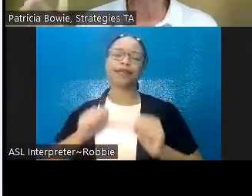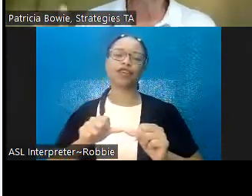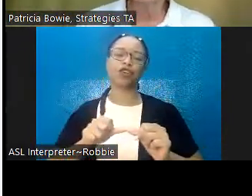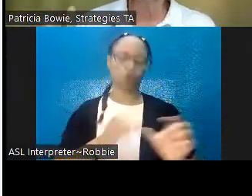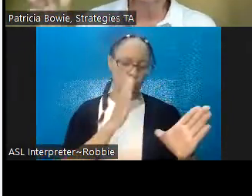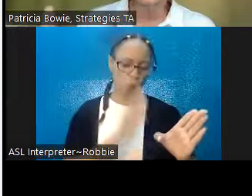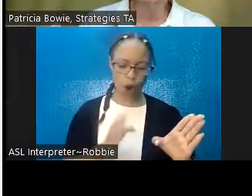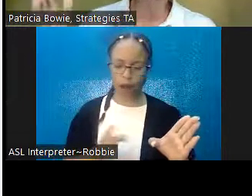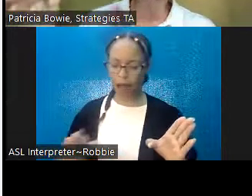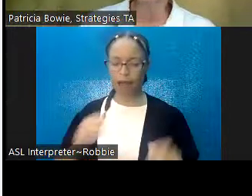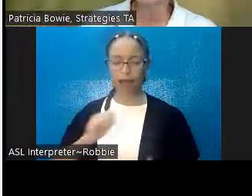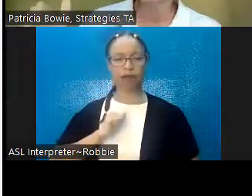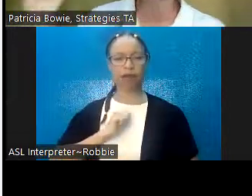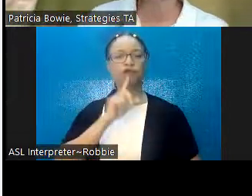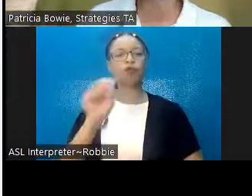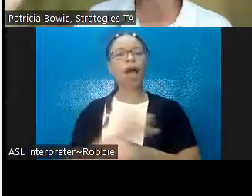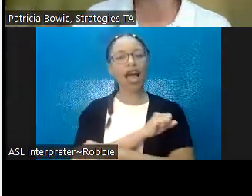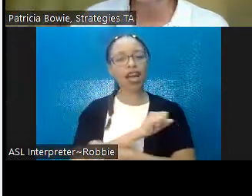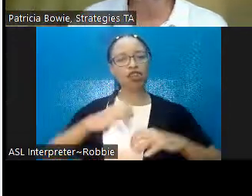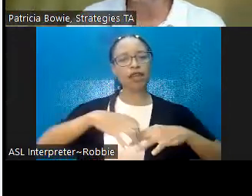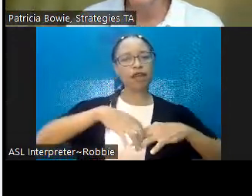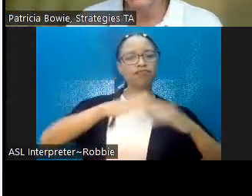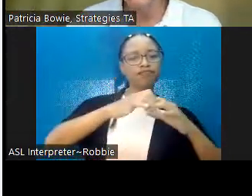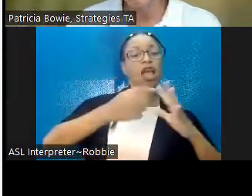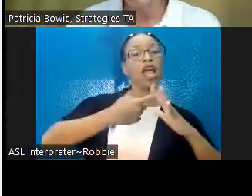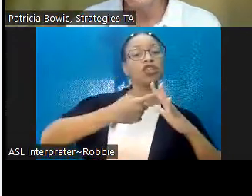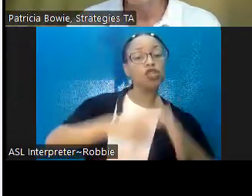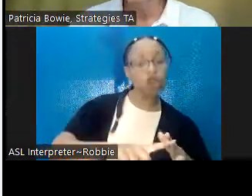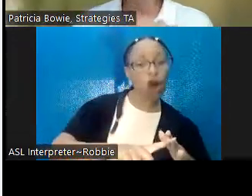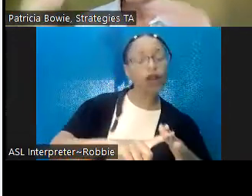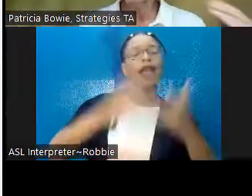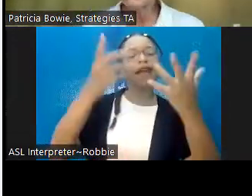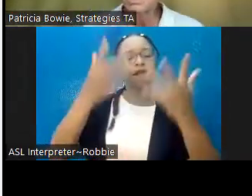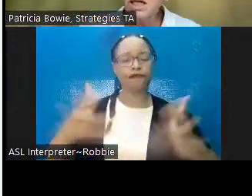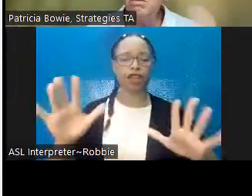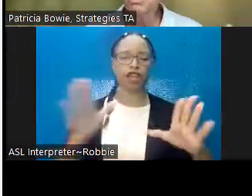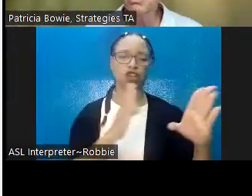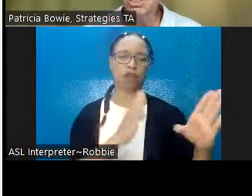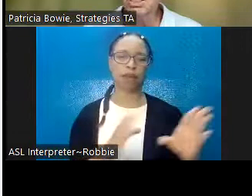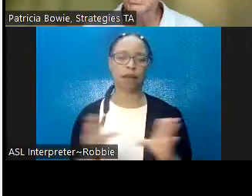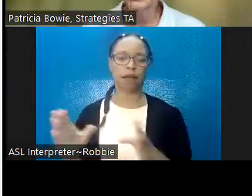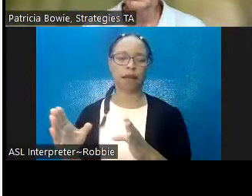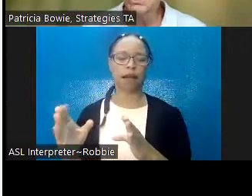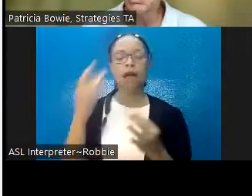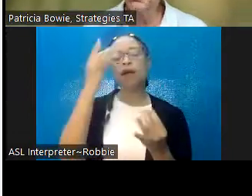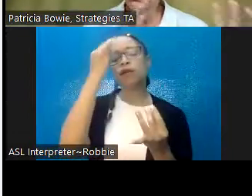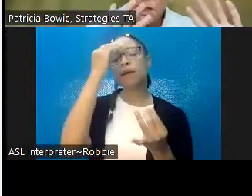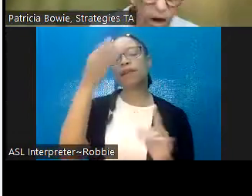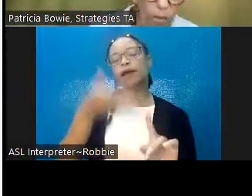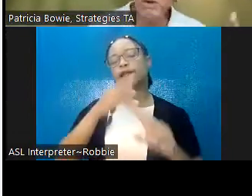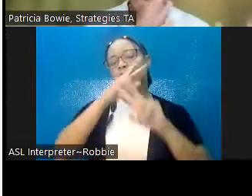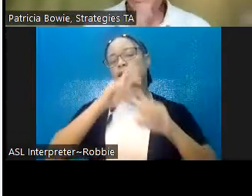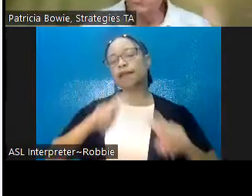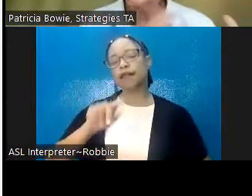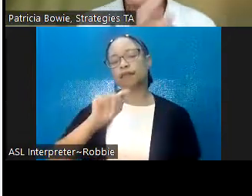ourselves in order to actually implement and complete the plan. Right. So I would think about this assessment tools